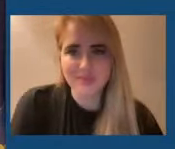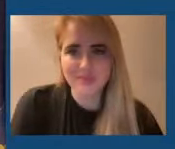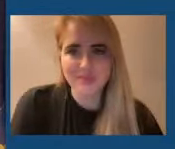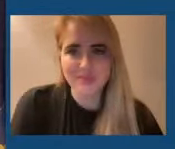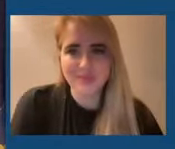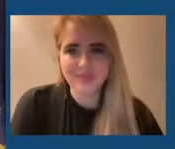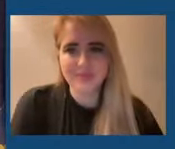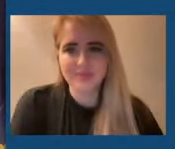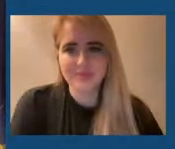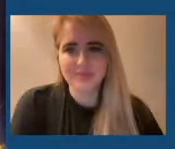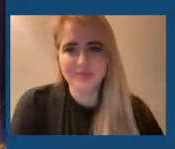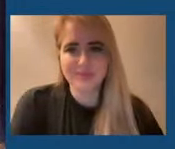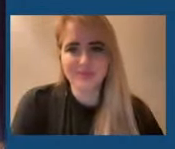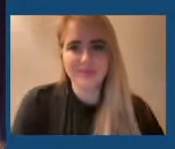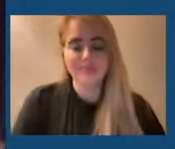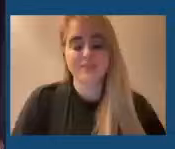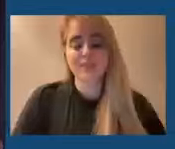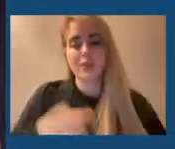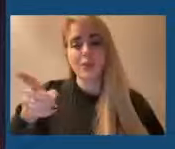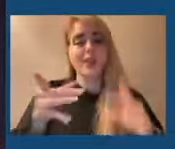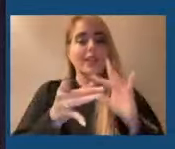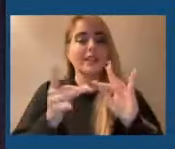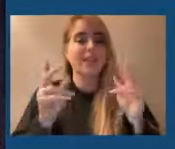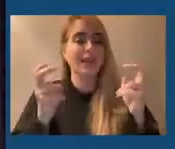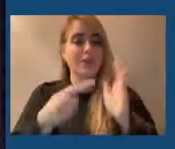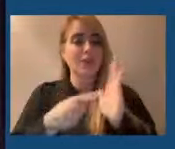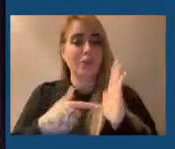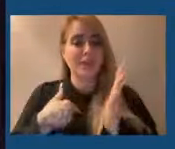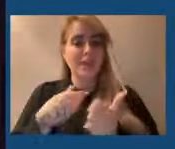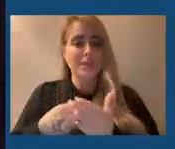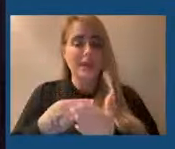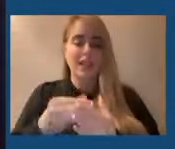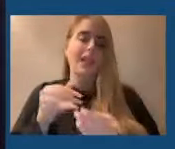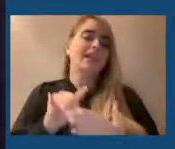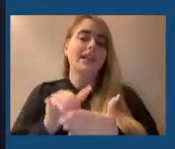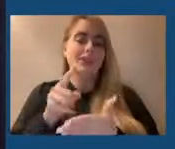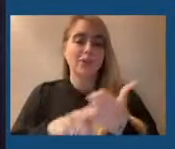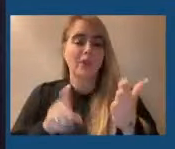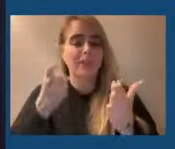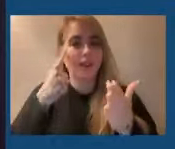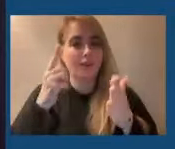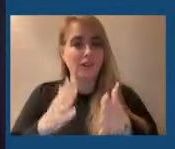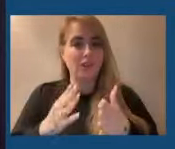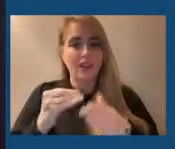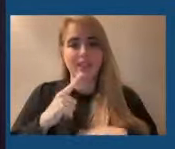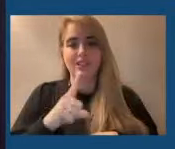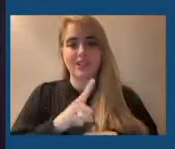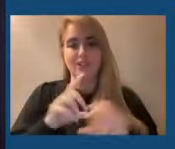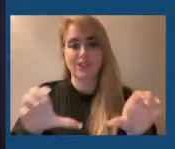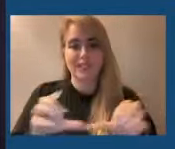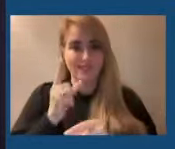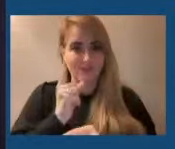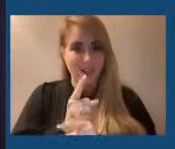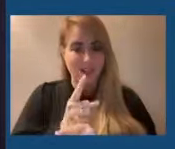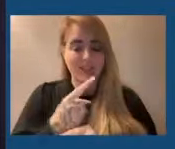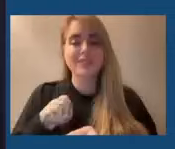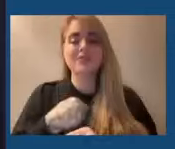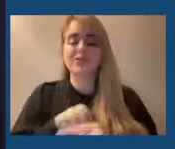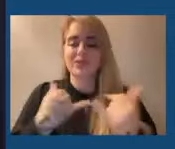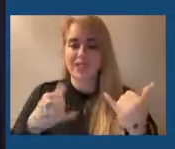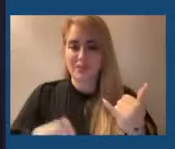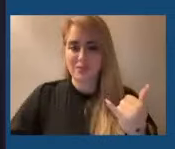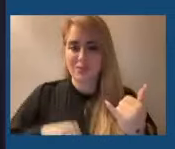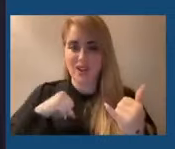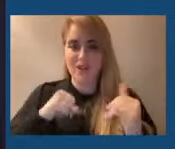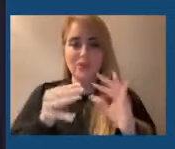Well, when they say show me the money, that's what the governor and the legislature did, right? And so we are proud to